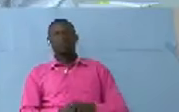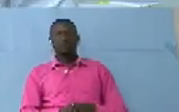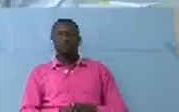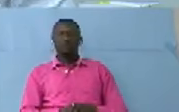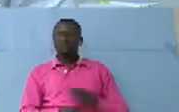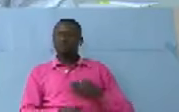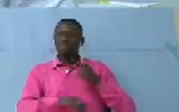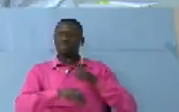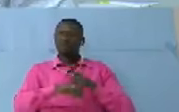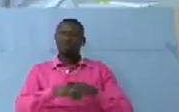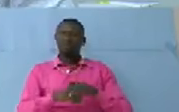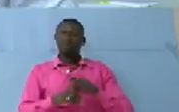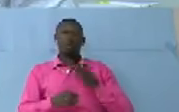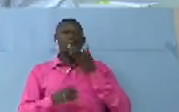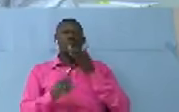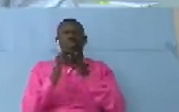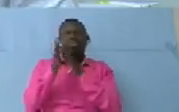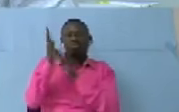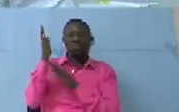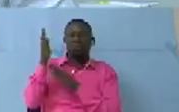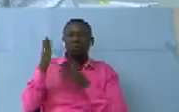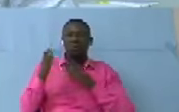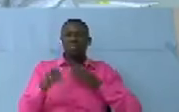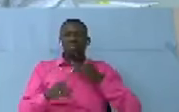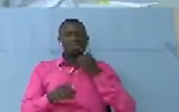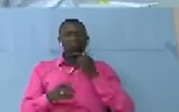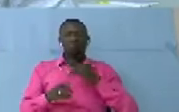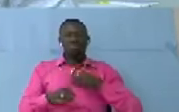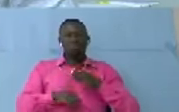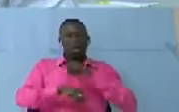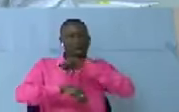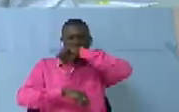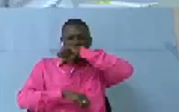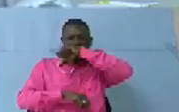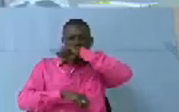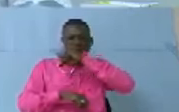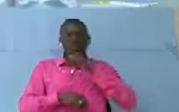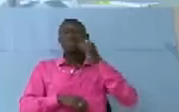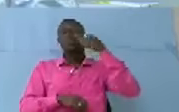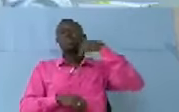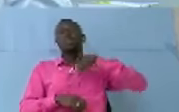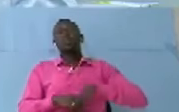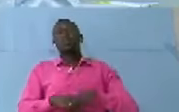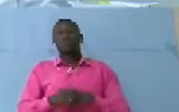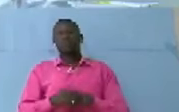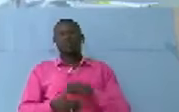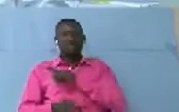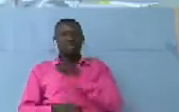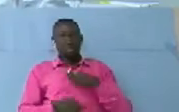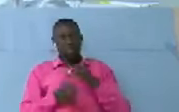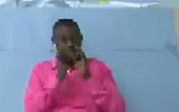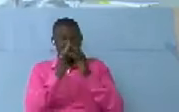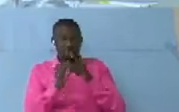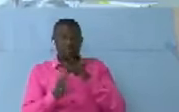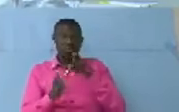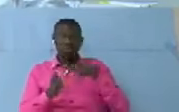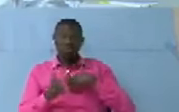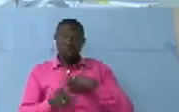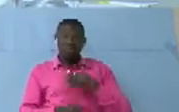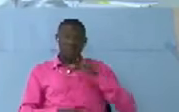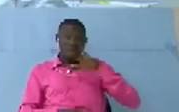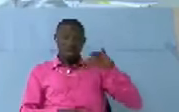wala min. So blood was oozing from this part of my hand. So I used to suck it and drink it. Did you tell them you needed water? Ye